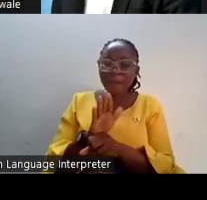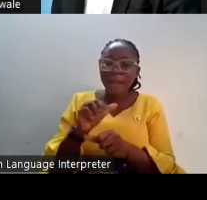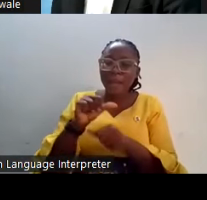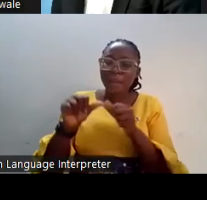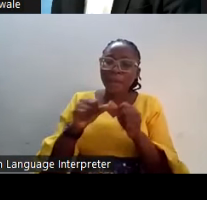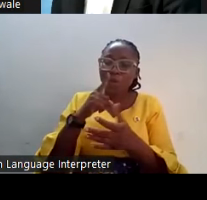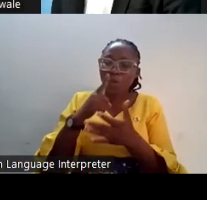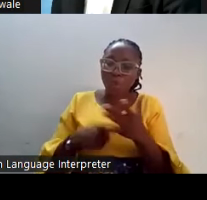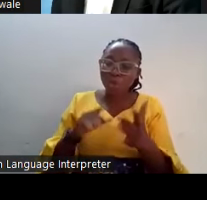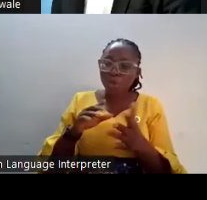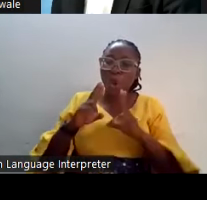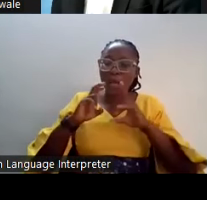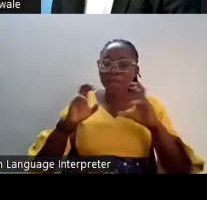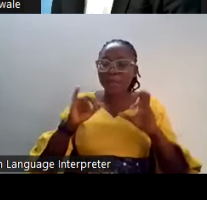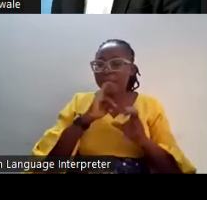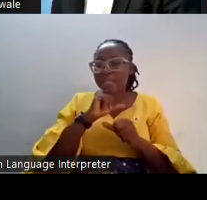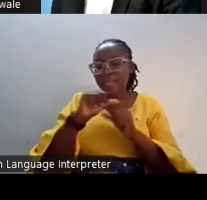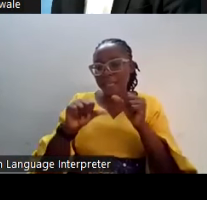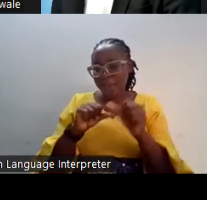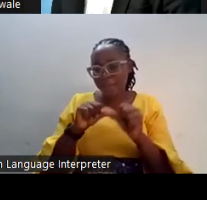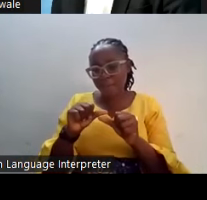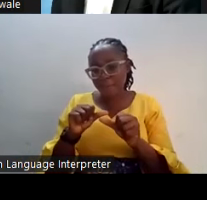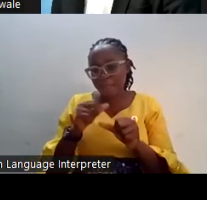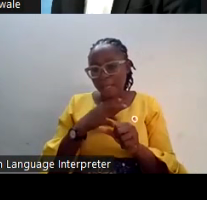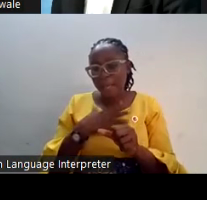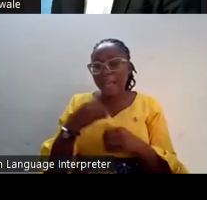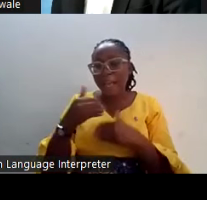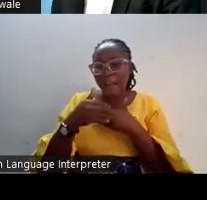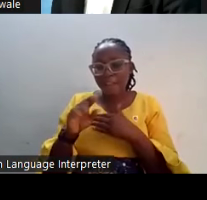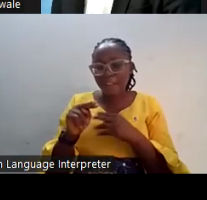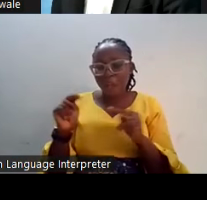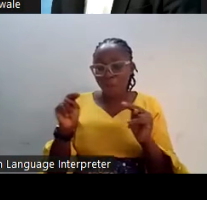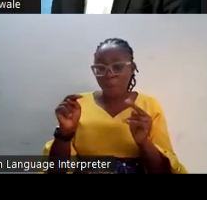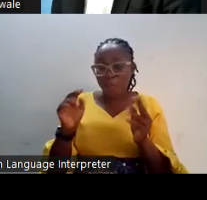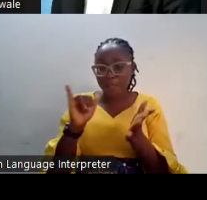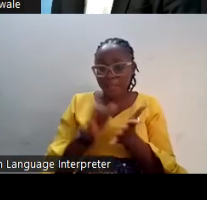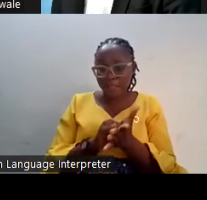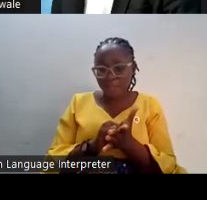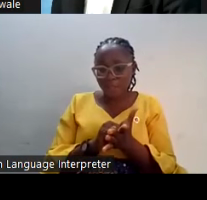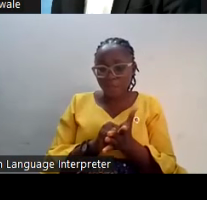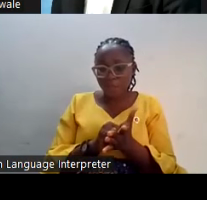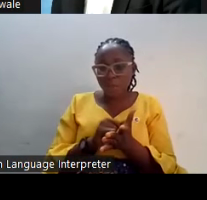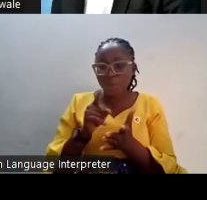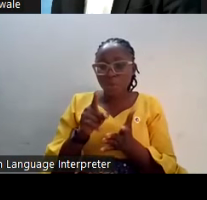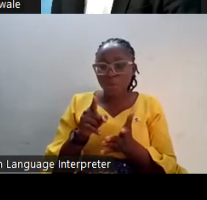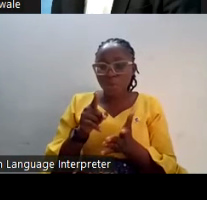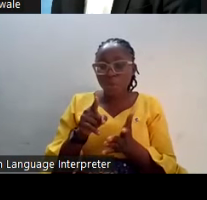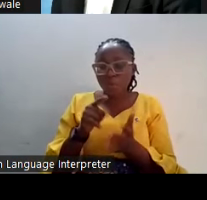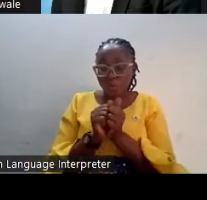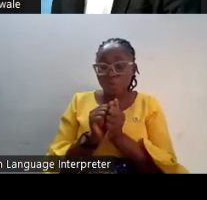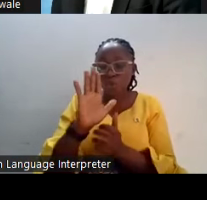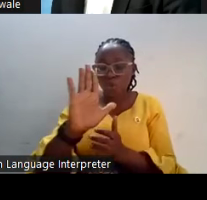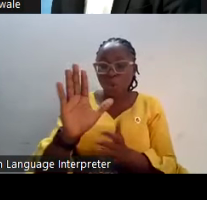about, and have you normalized that for your